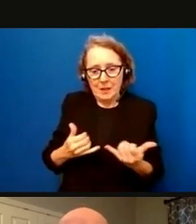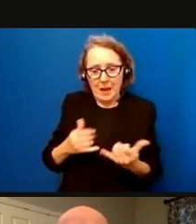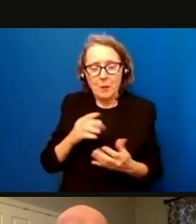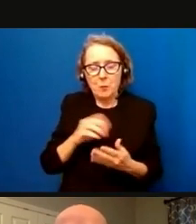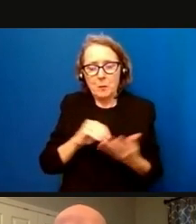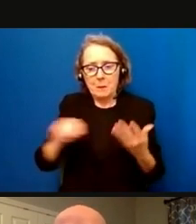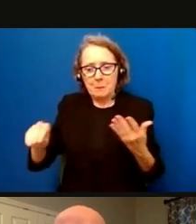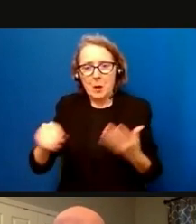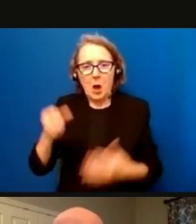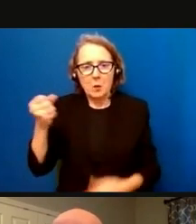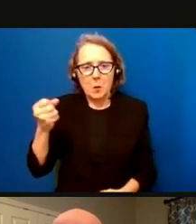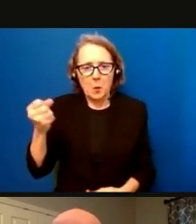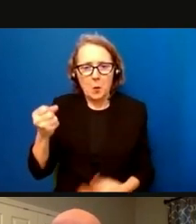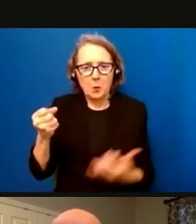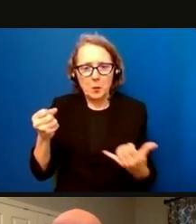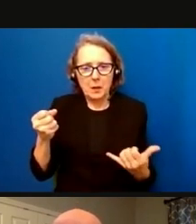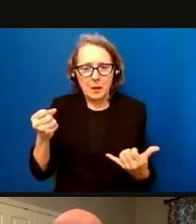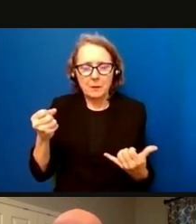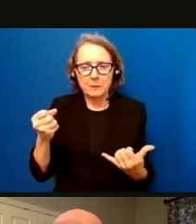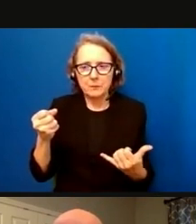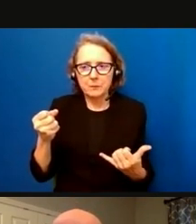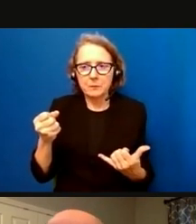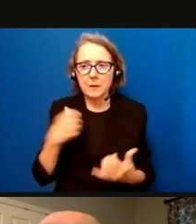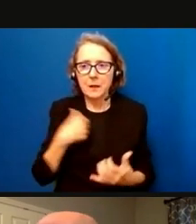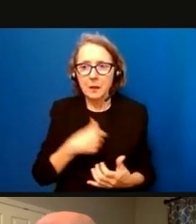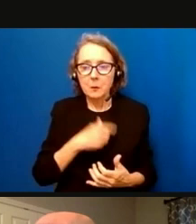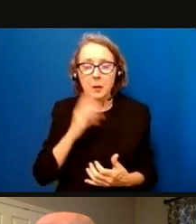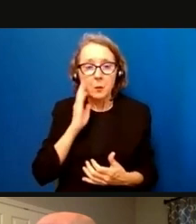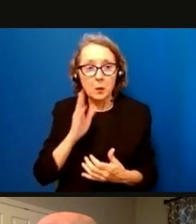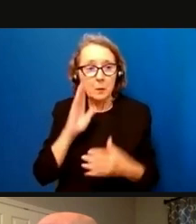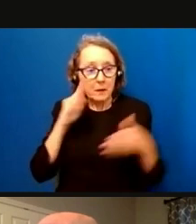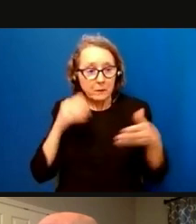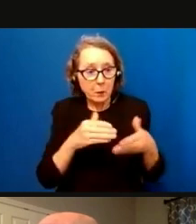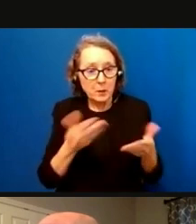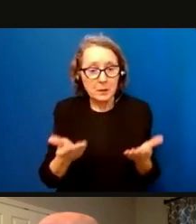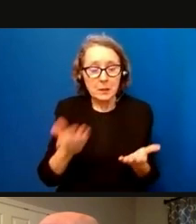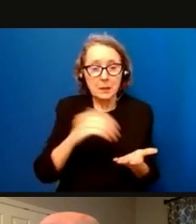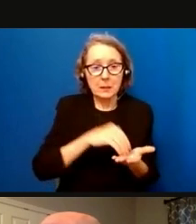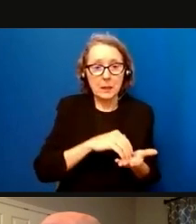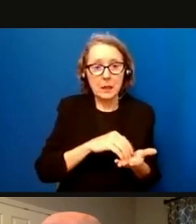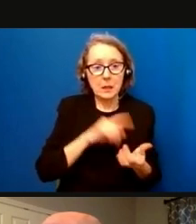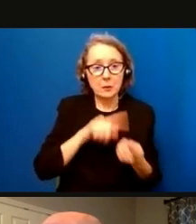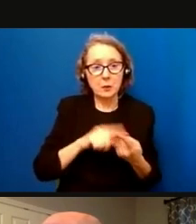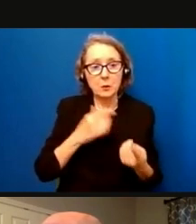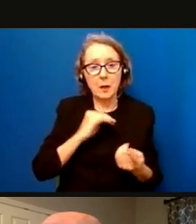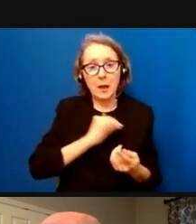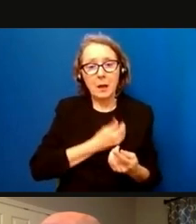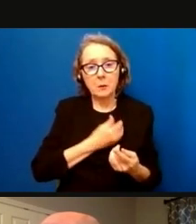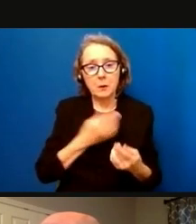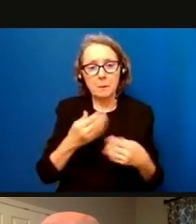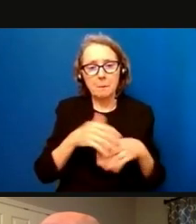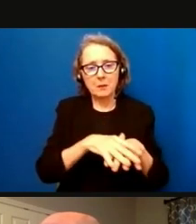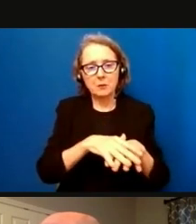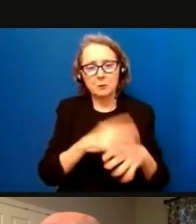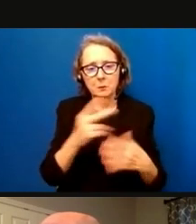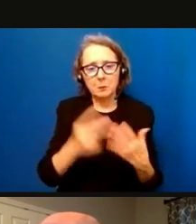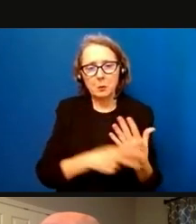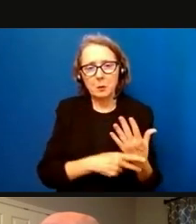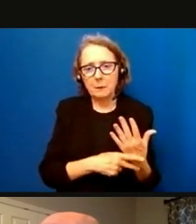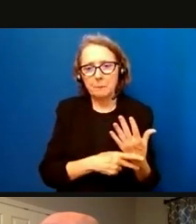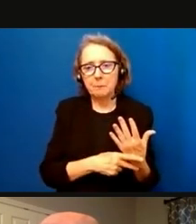placed on hold at this time. We will be refocusing our efforts into our mainstream program, which is one